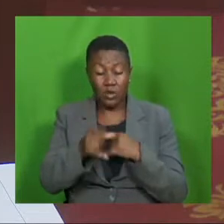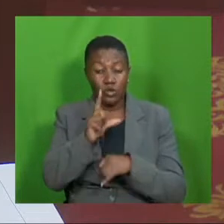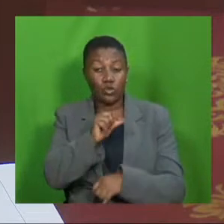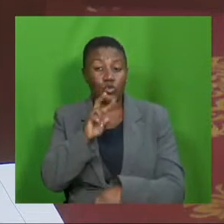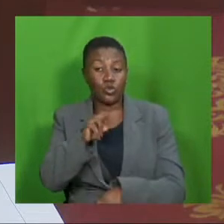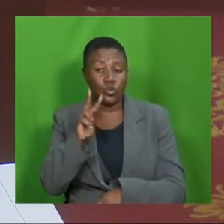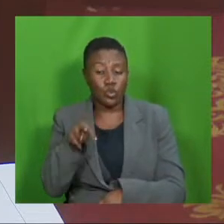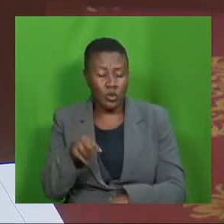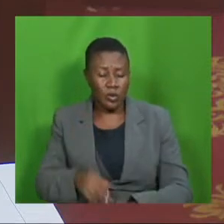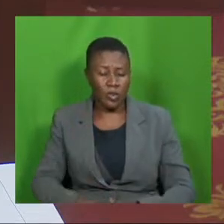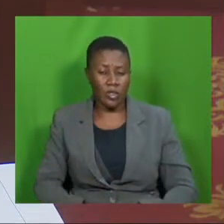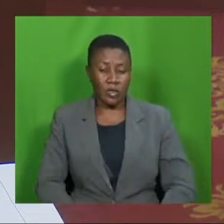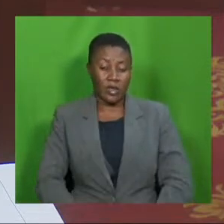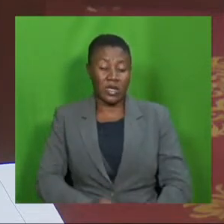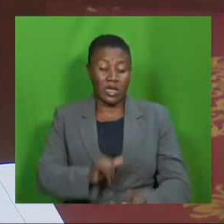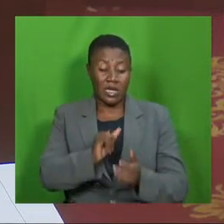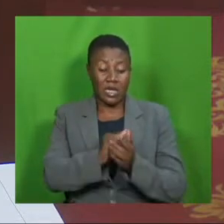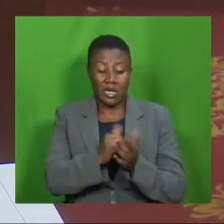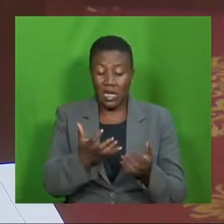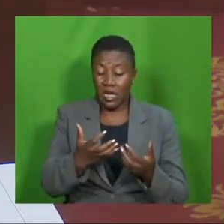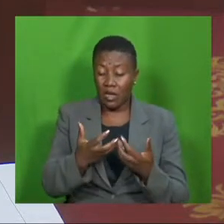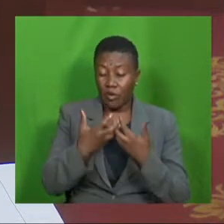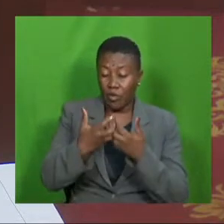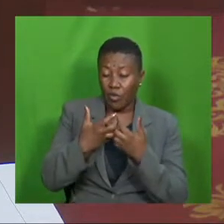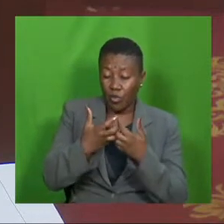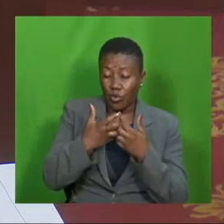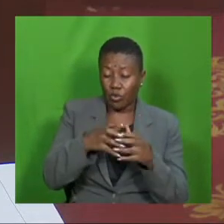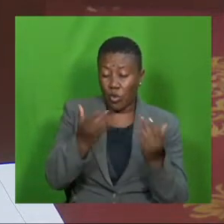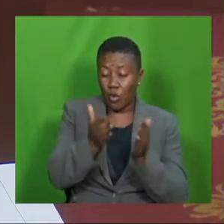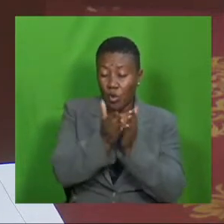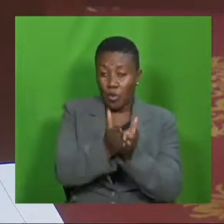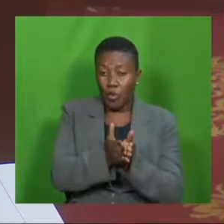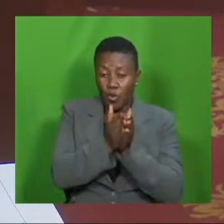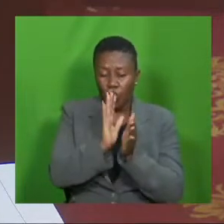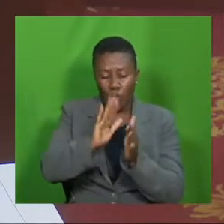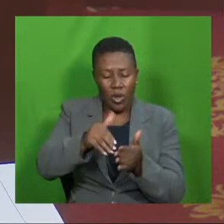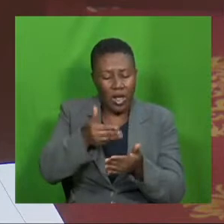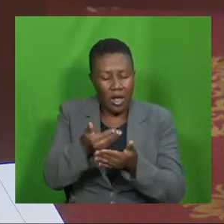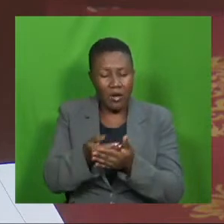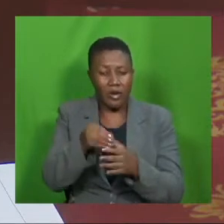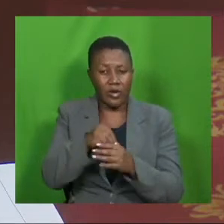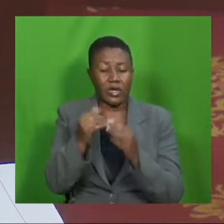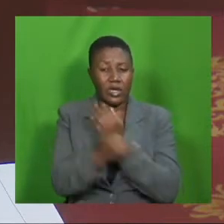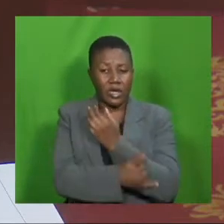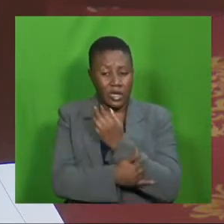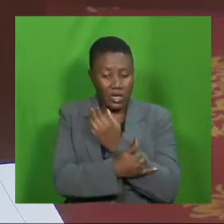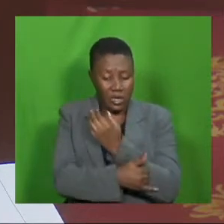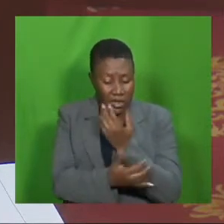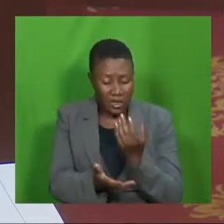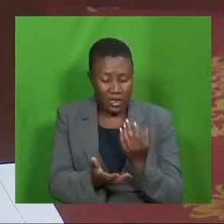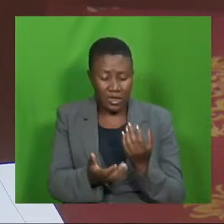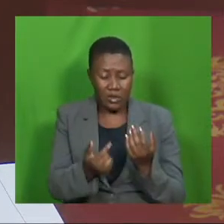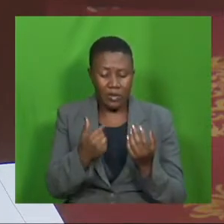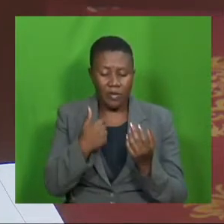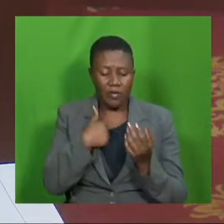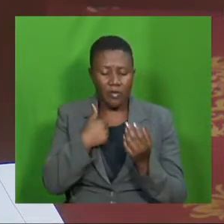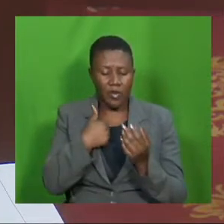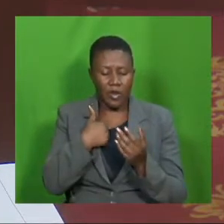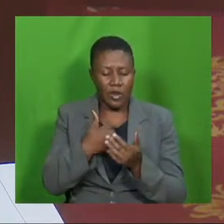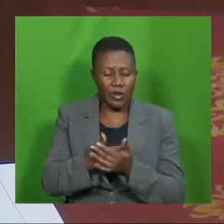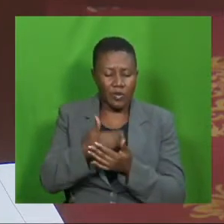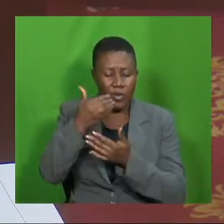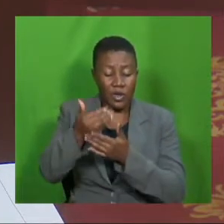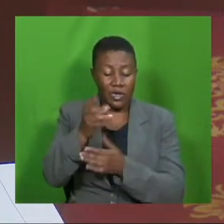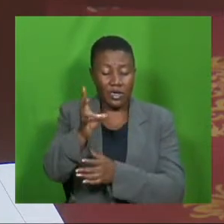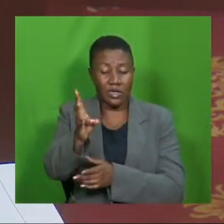research vessel and the patrol boats will be in the country. I have done some before by procuring 307 ambulances into